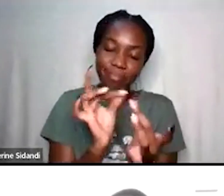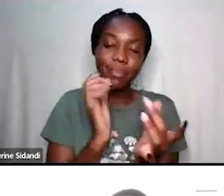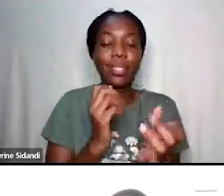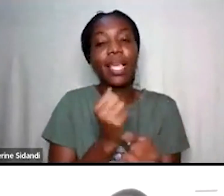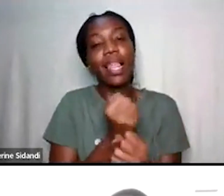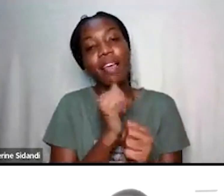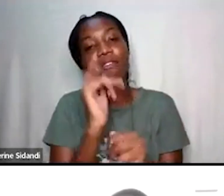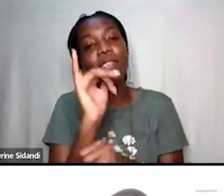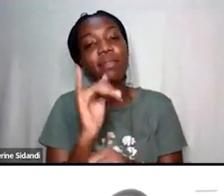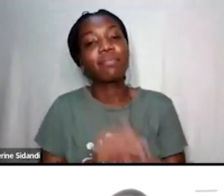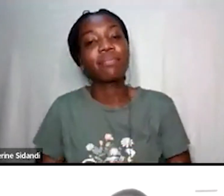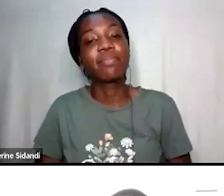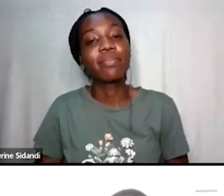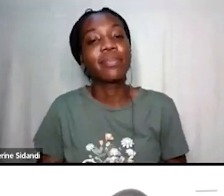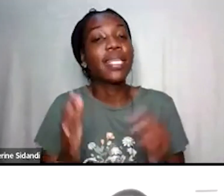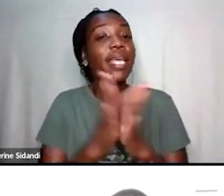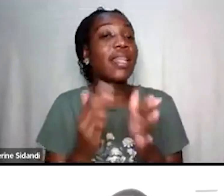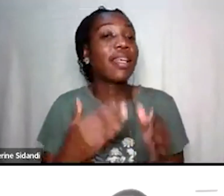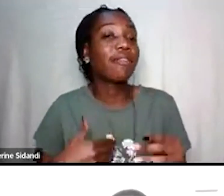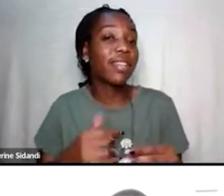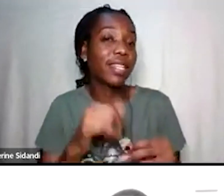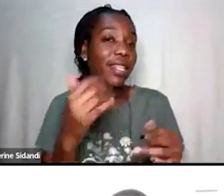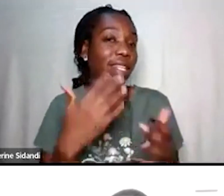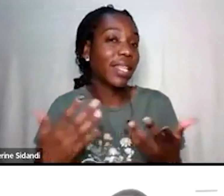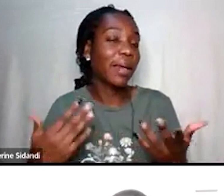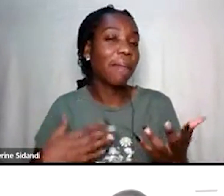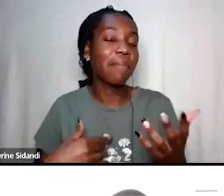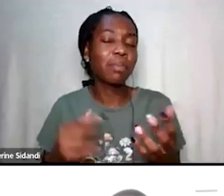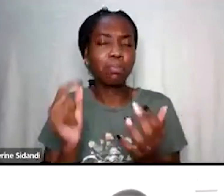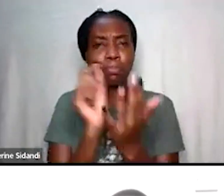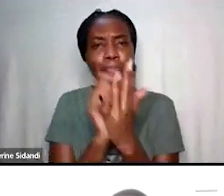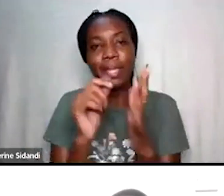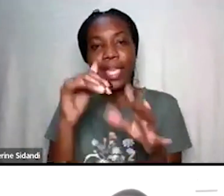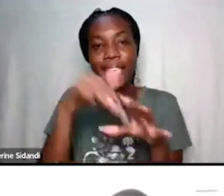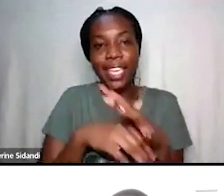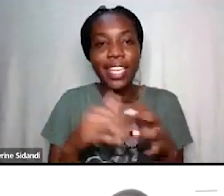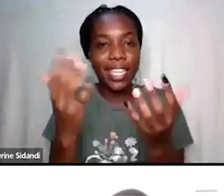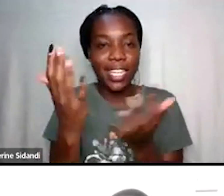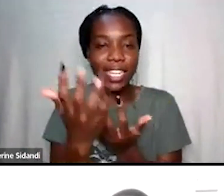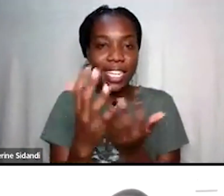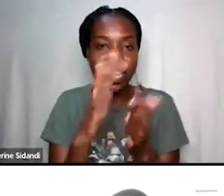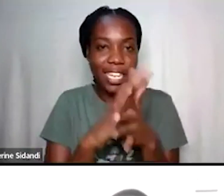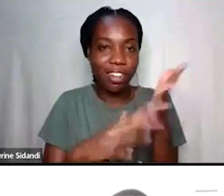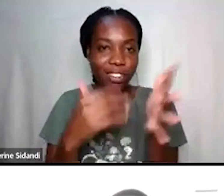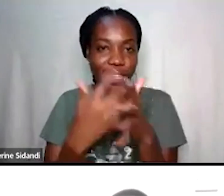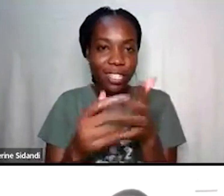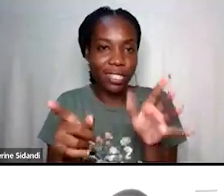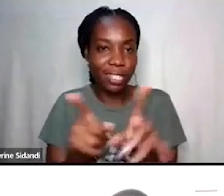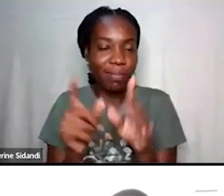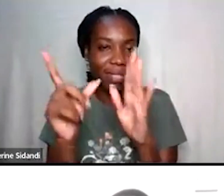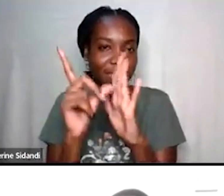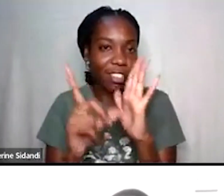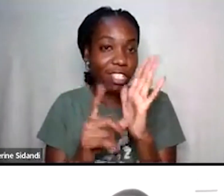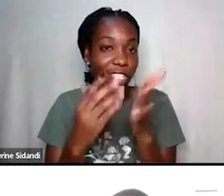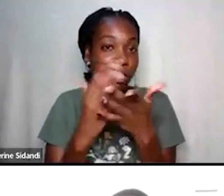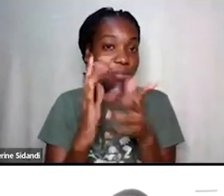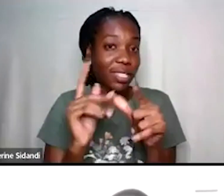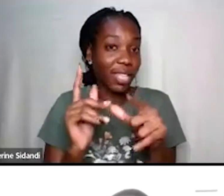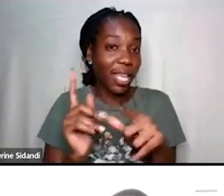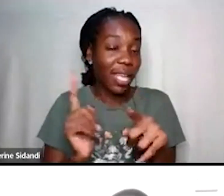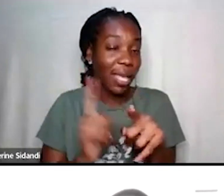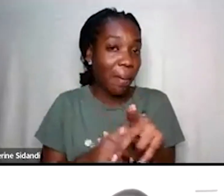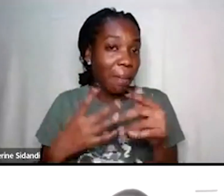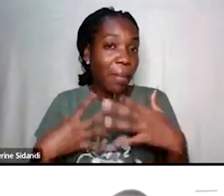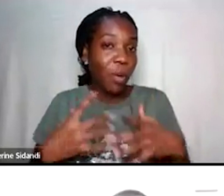there's something else I've noticed in my networking like lessons is sometimes the people who have helped